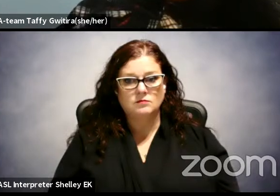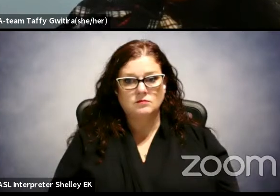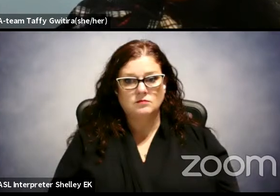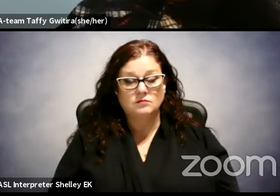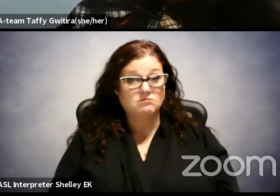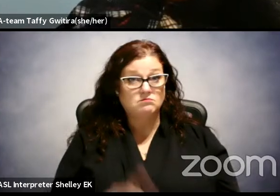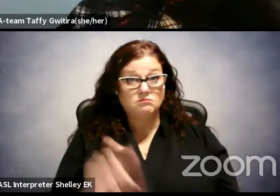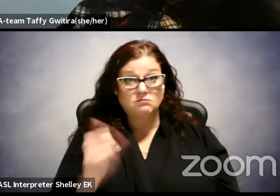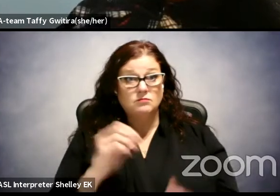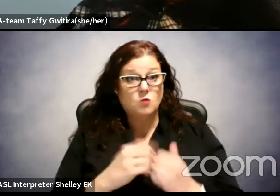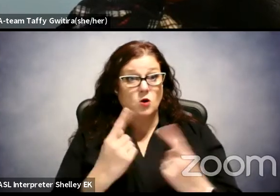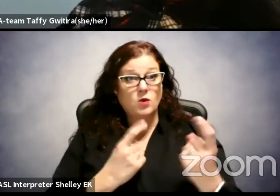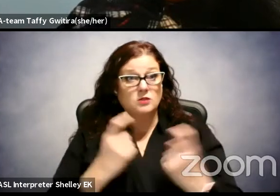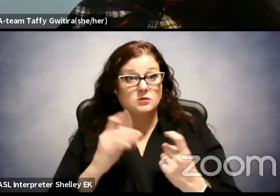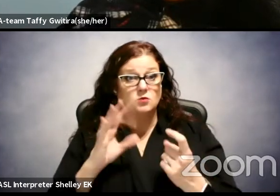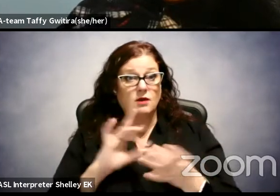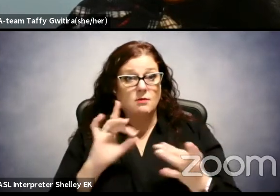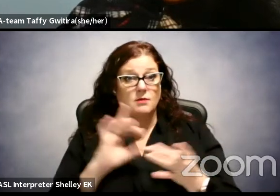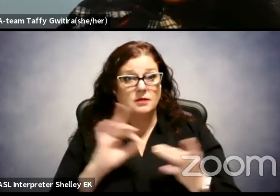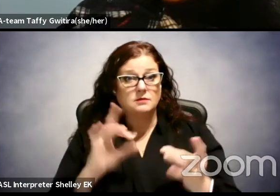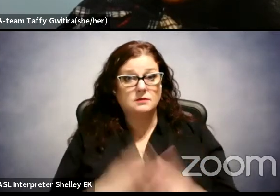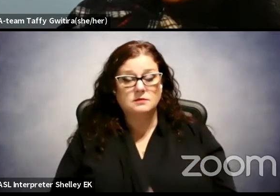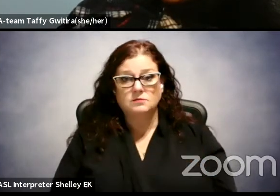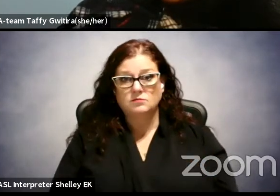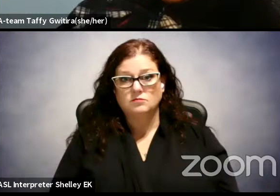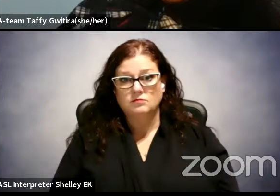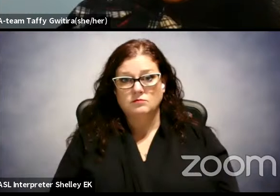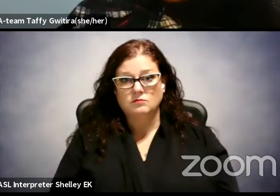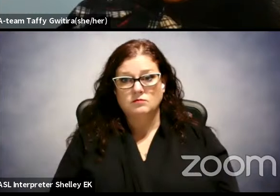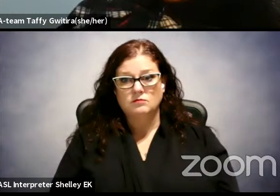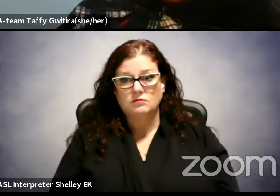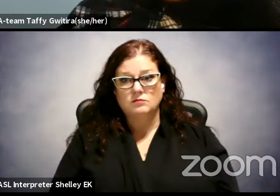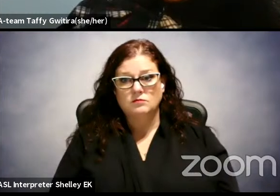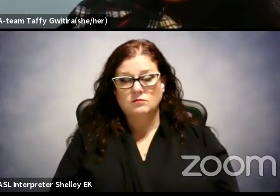Any other questions or comments?